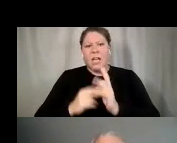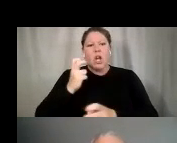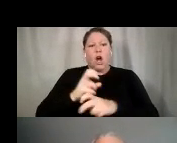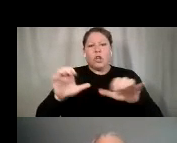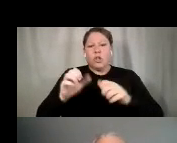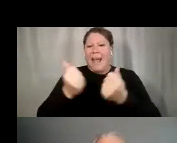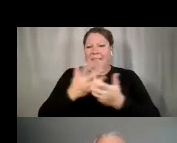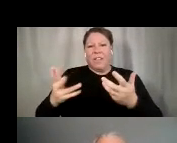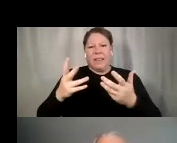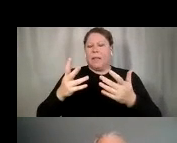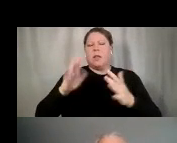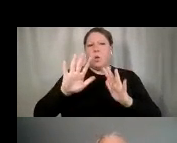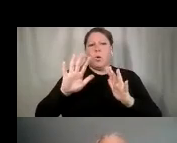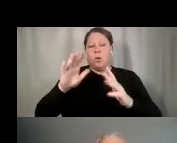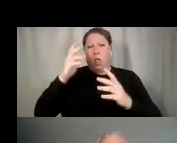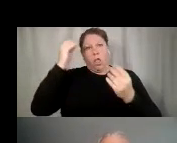to write these ideas down.